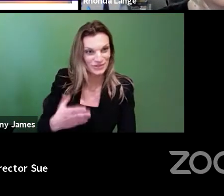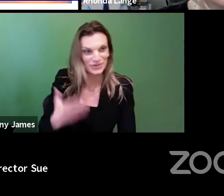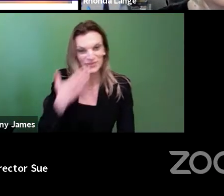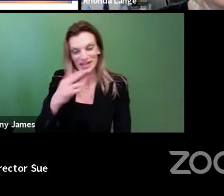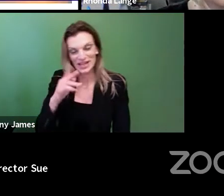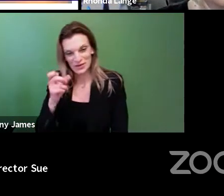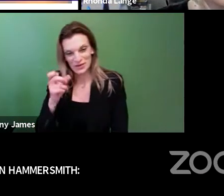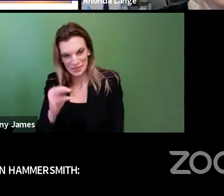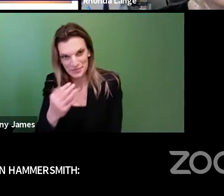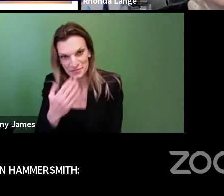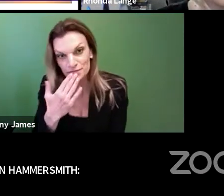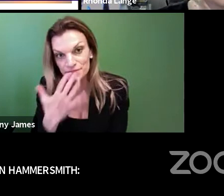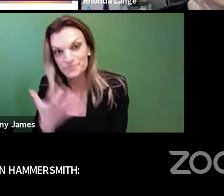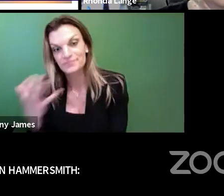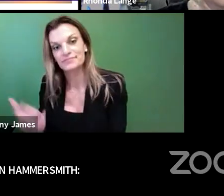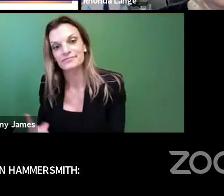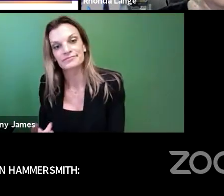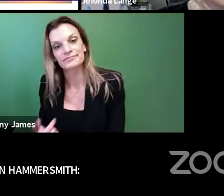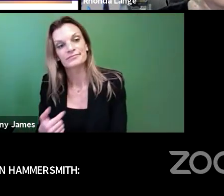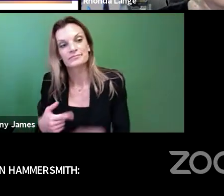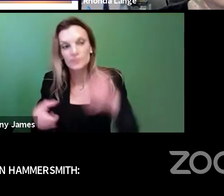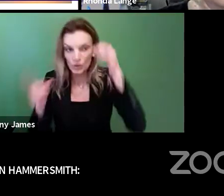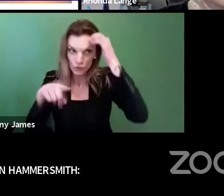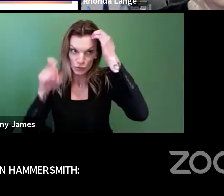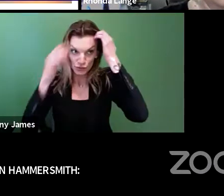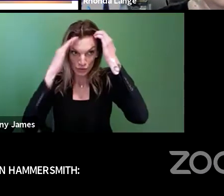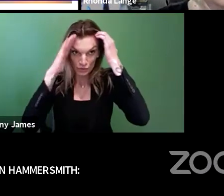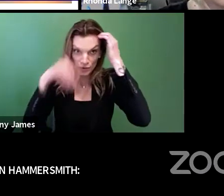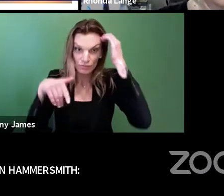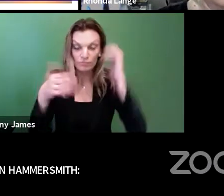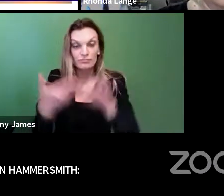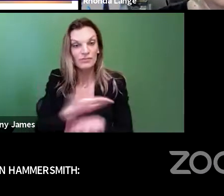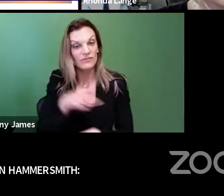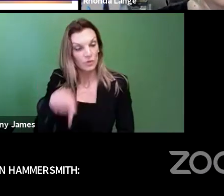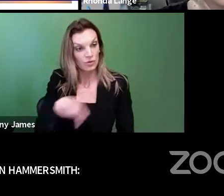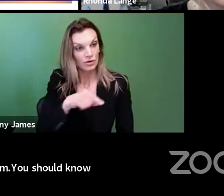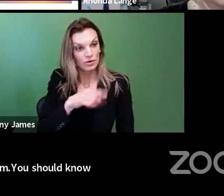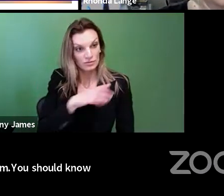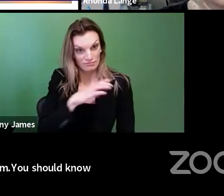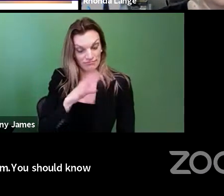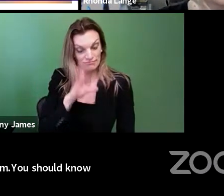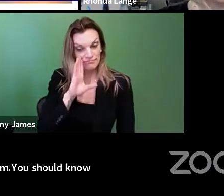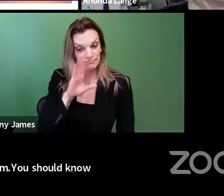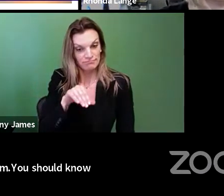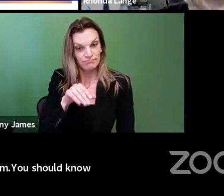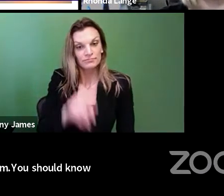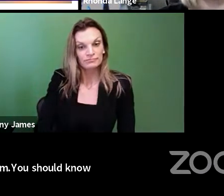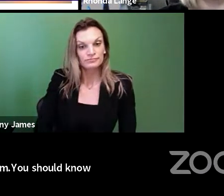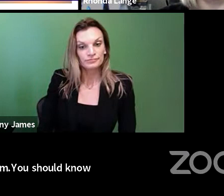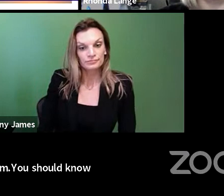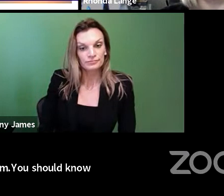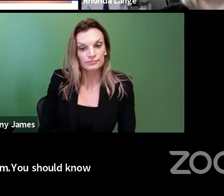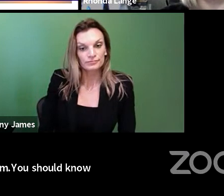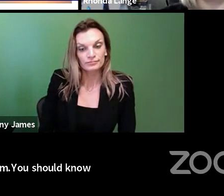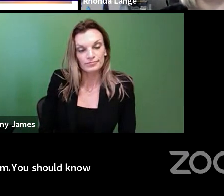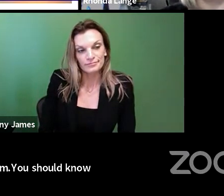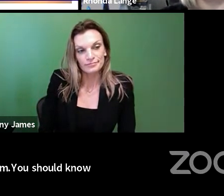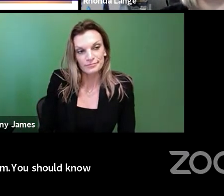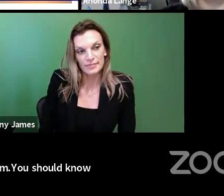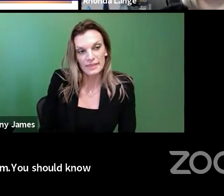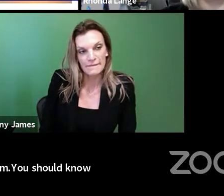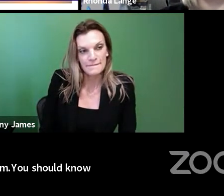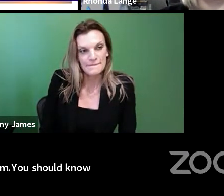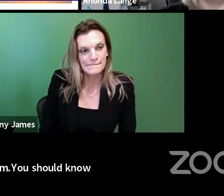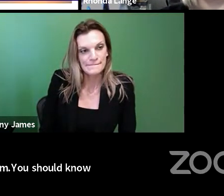Kellum. You should know that before the commissioners can draft any plan, before the first line on a map